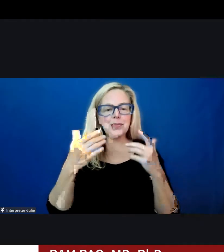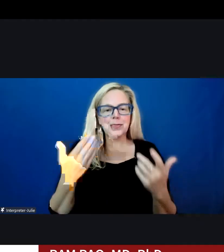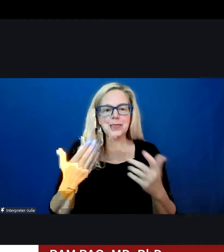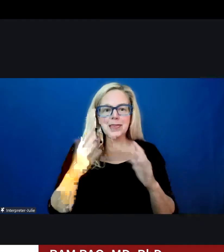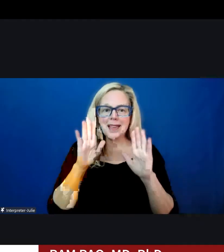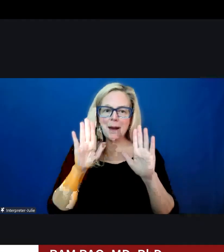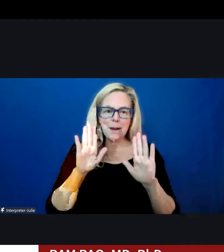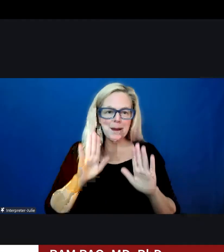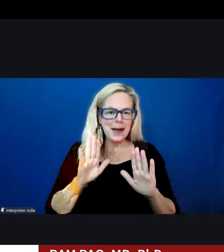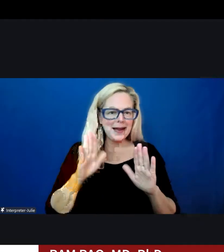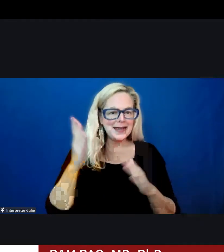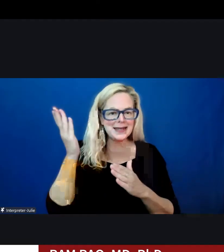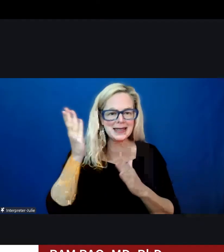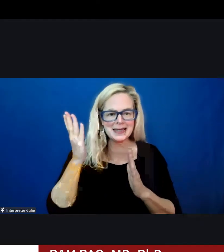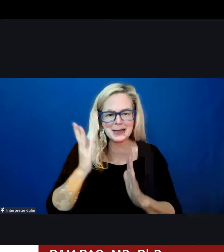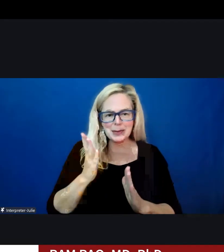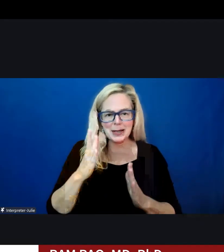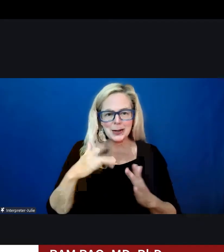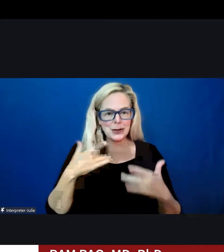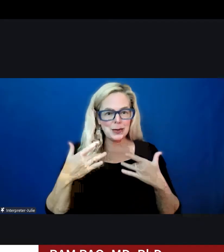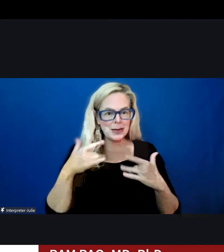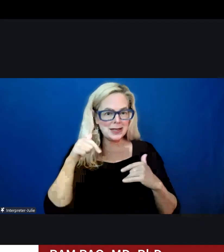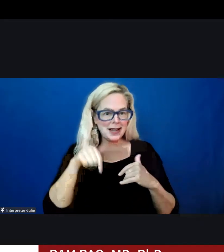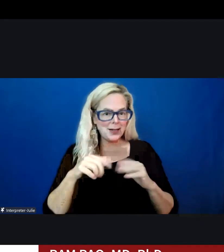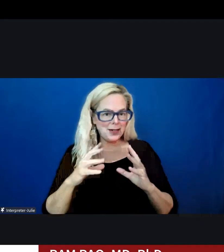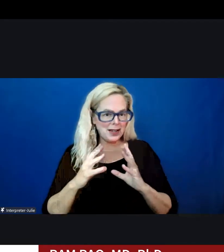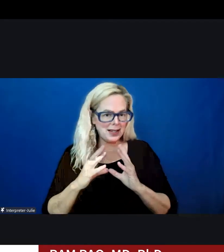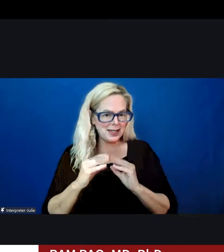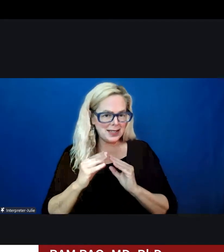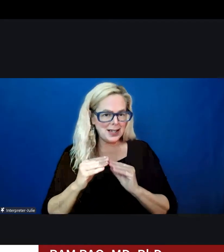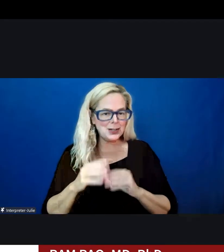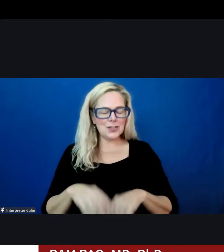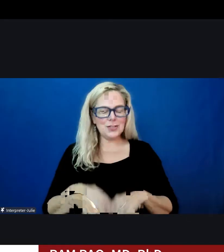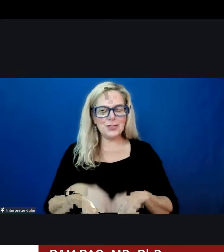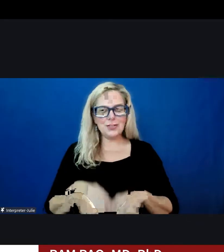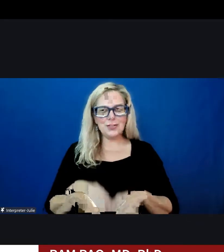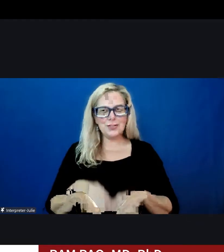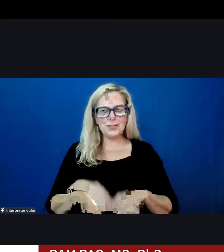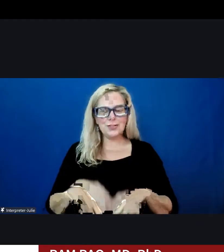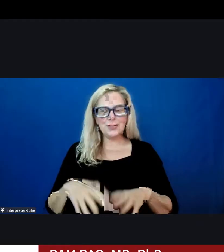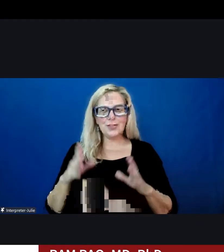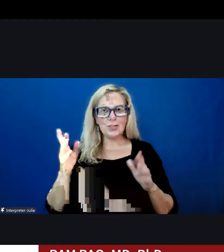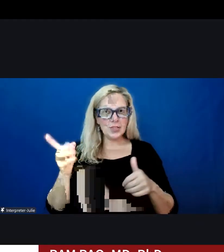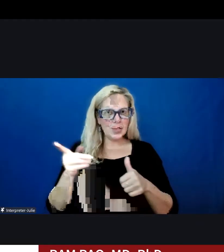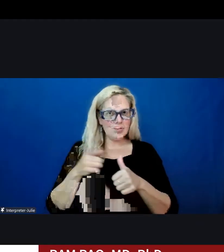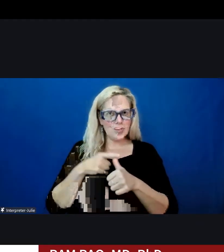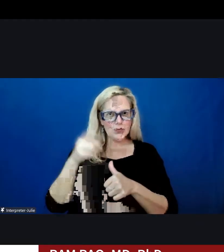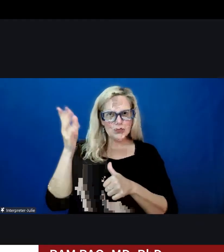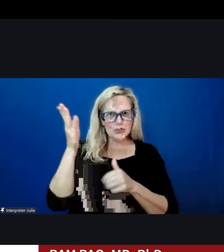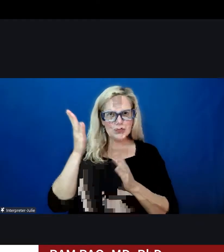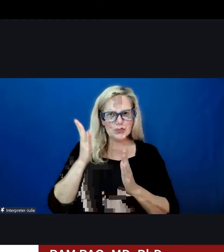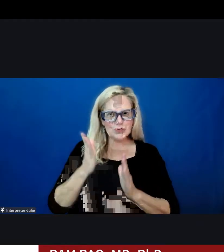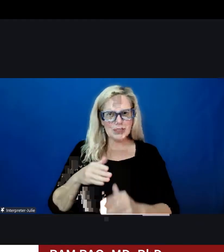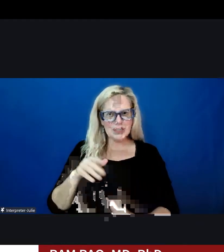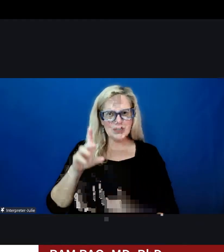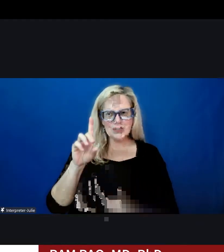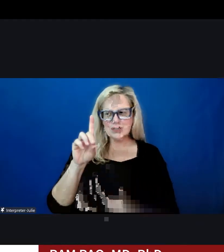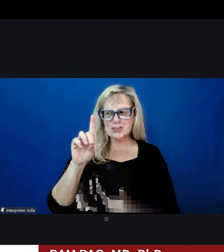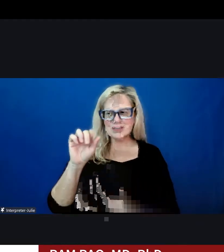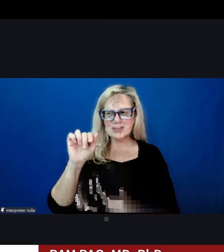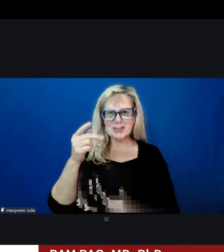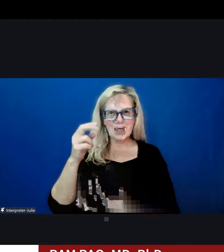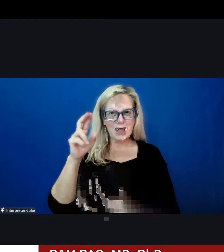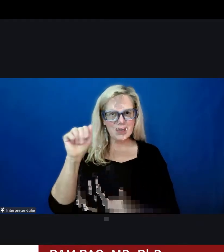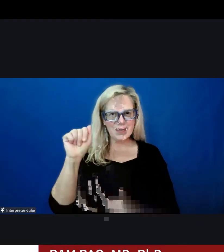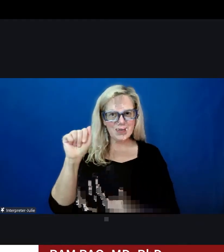of us that will be presenting great work. And so our first speaker is Dahlia Chavez, who will be presenting